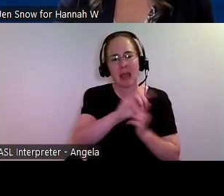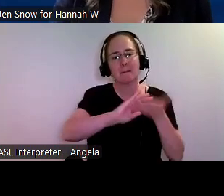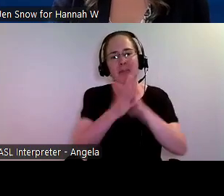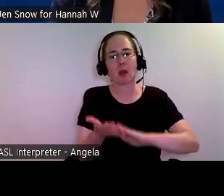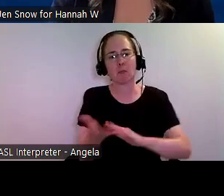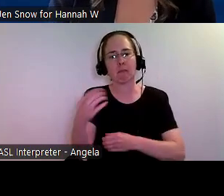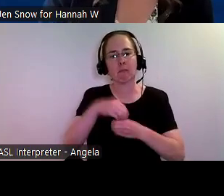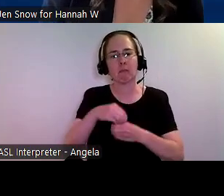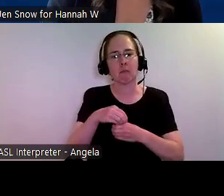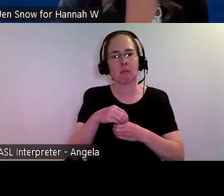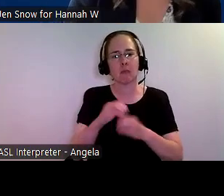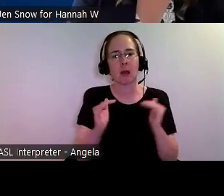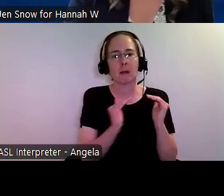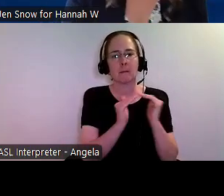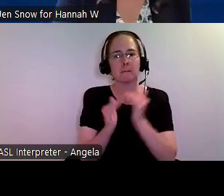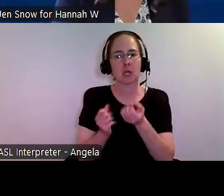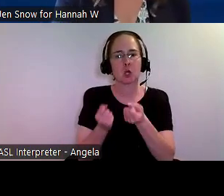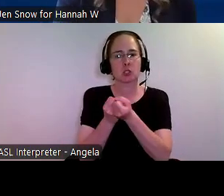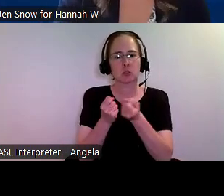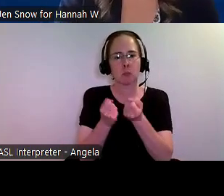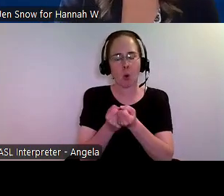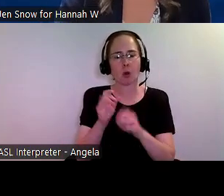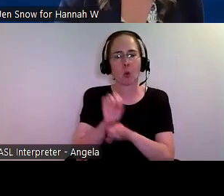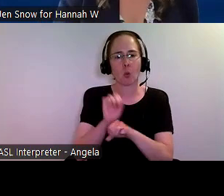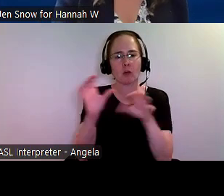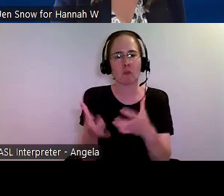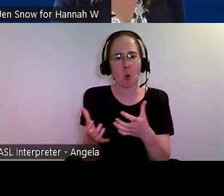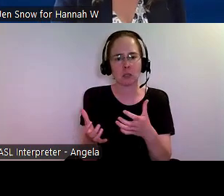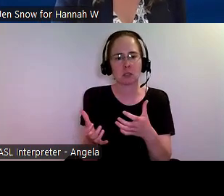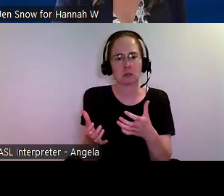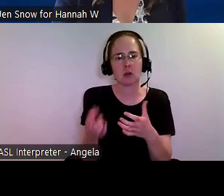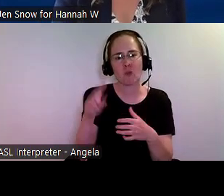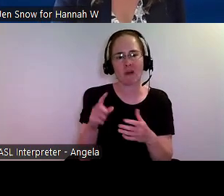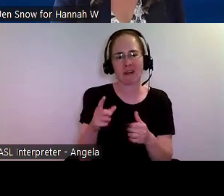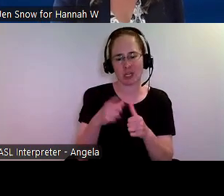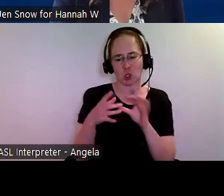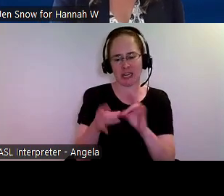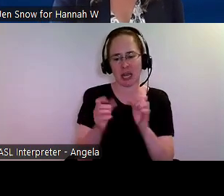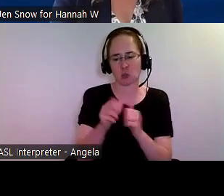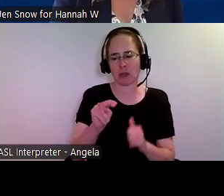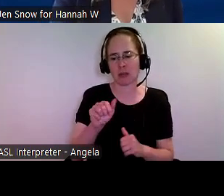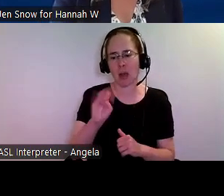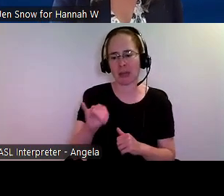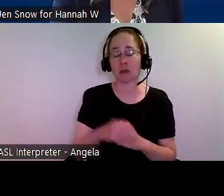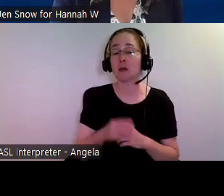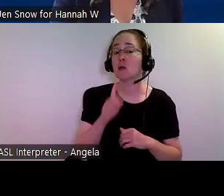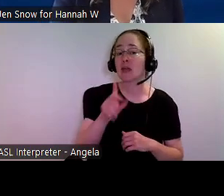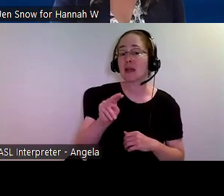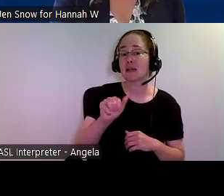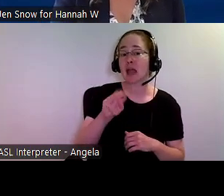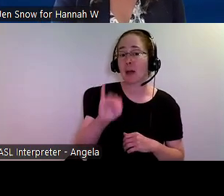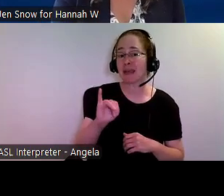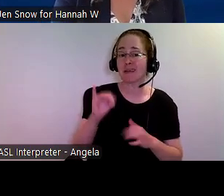support workforce as a function of those initial connections to NAMI. So I think that NAMI's been identified as really good